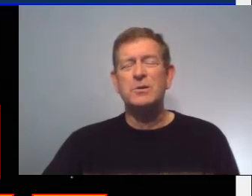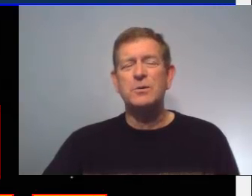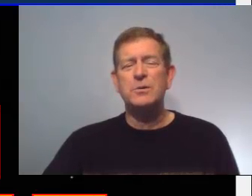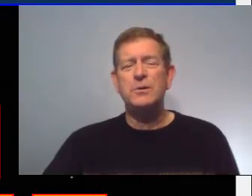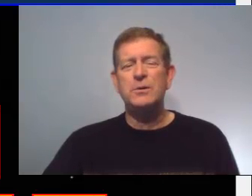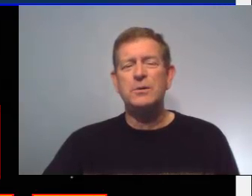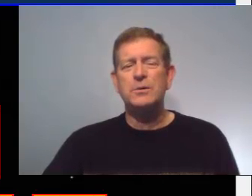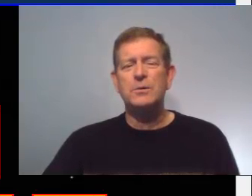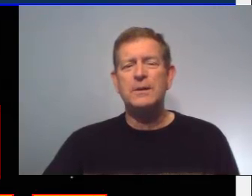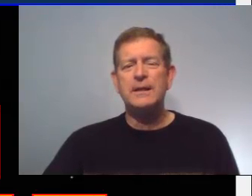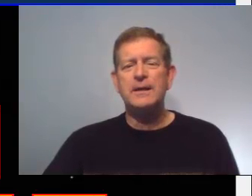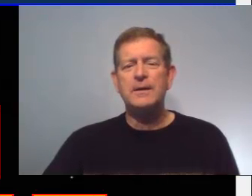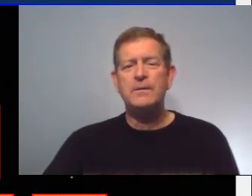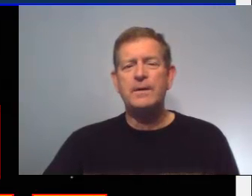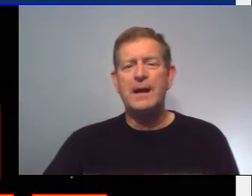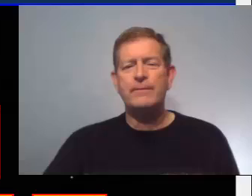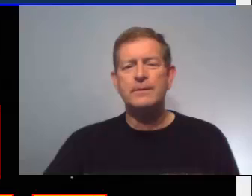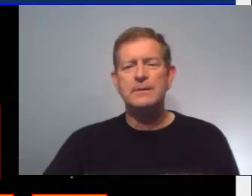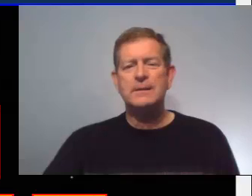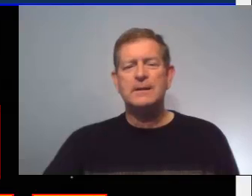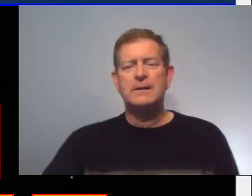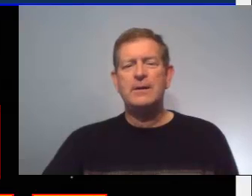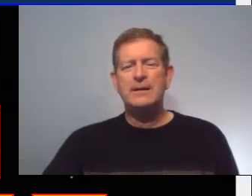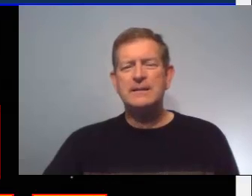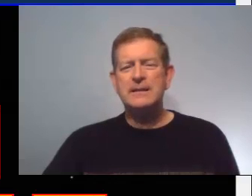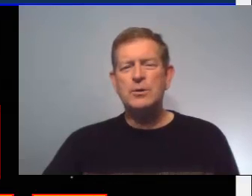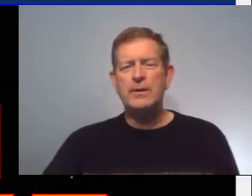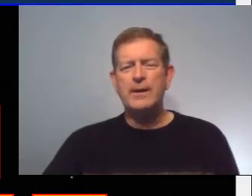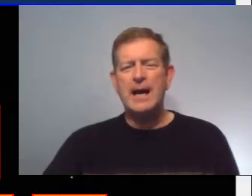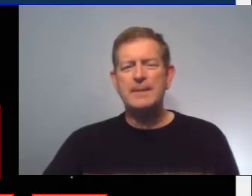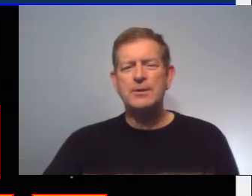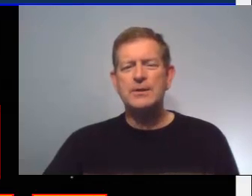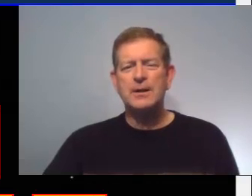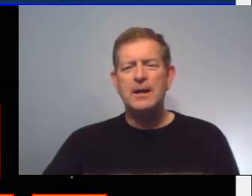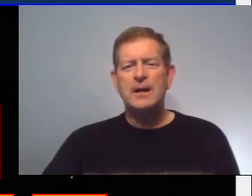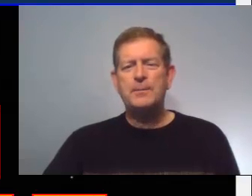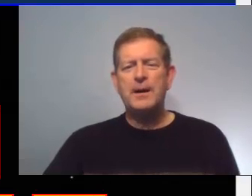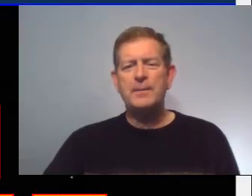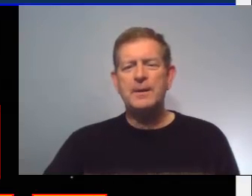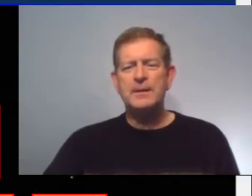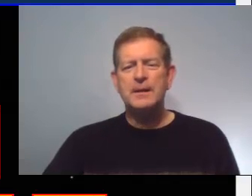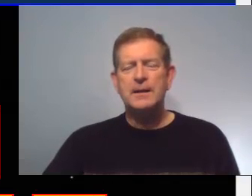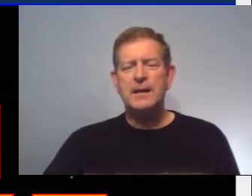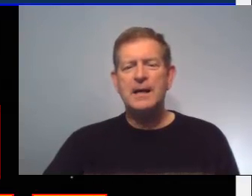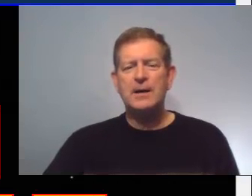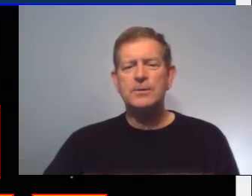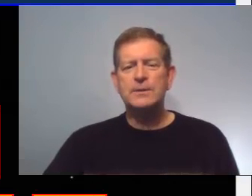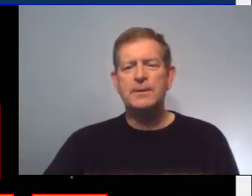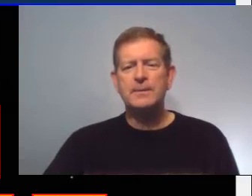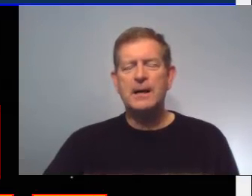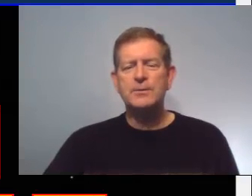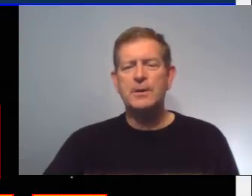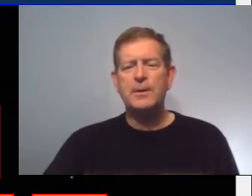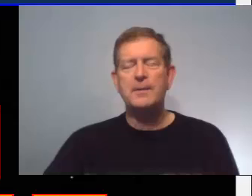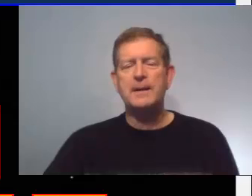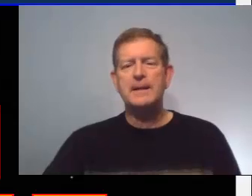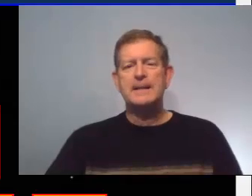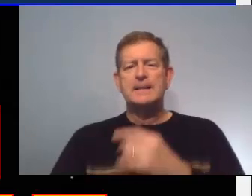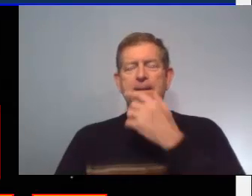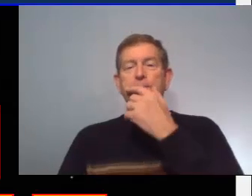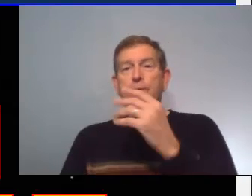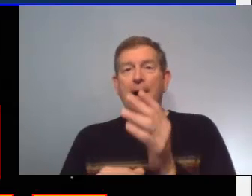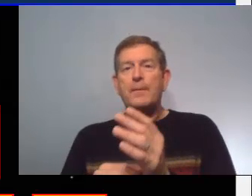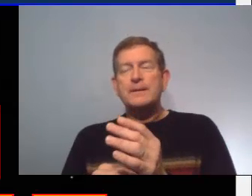like, do you live and have... I see 2 different options here. Apartment and house. Apartment, house and